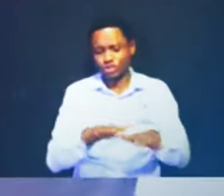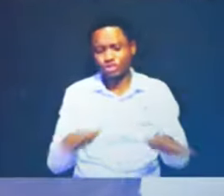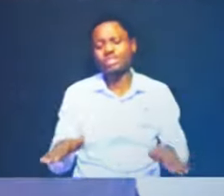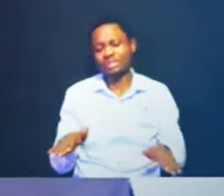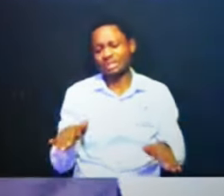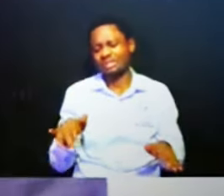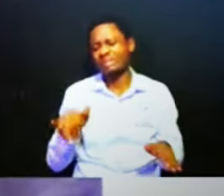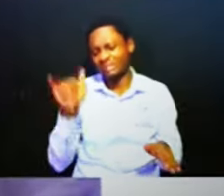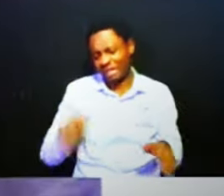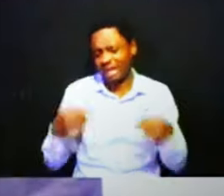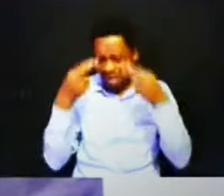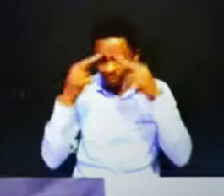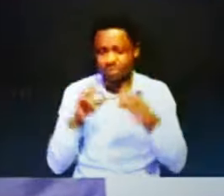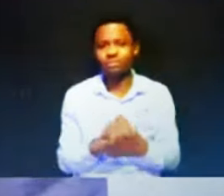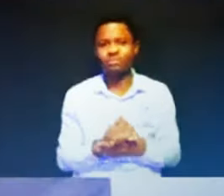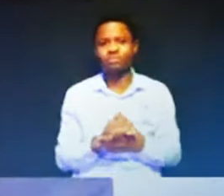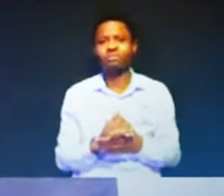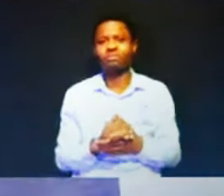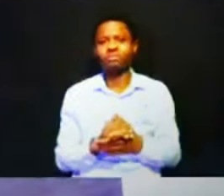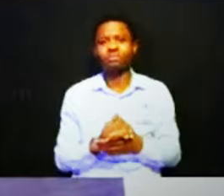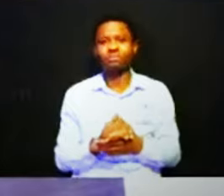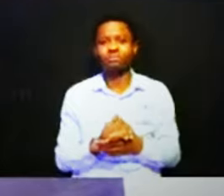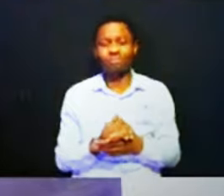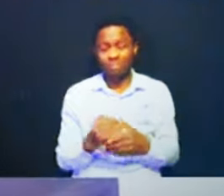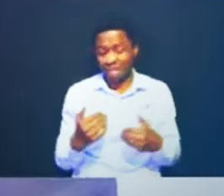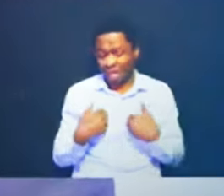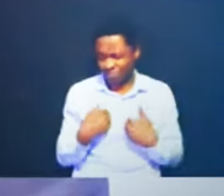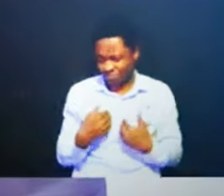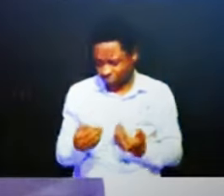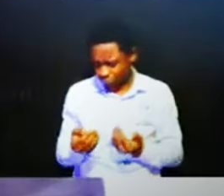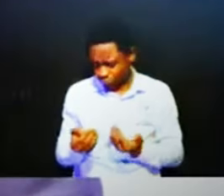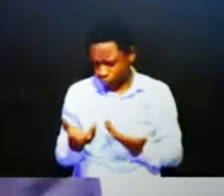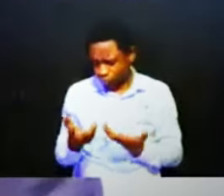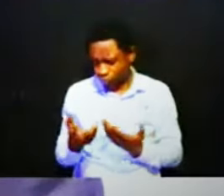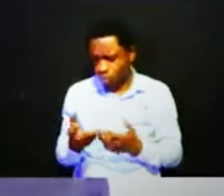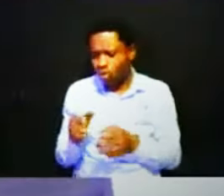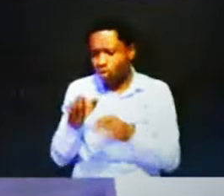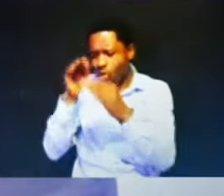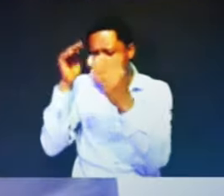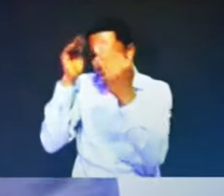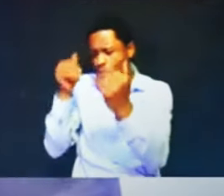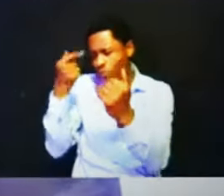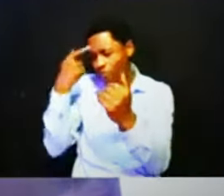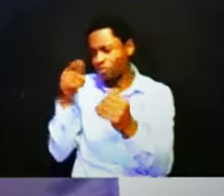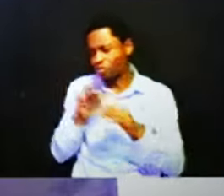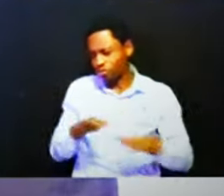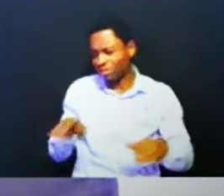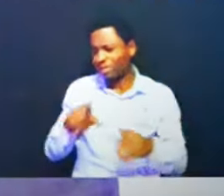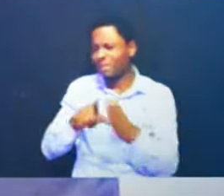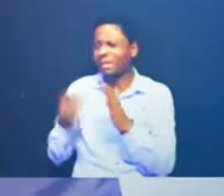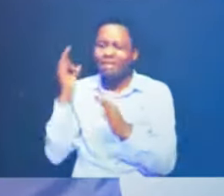Now we set up standards for them and they keep failing because they never get to it. But Jesus